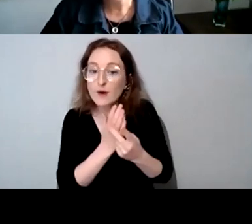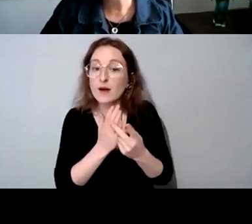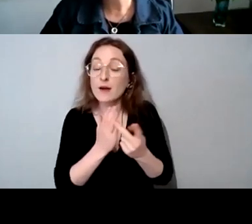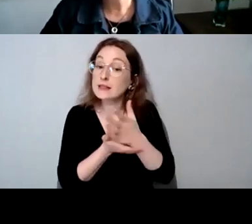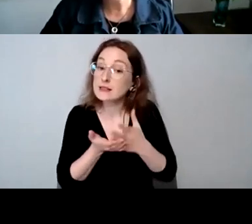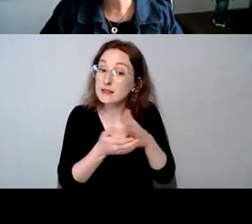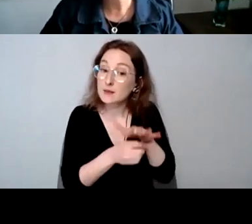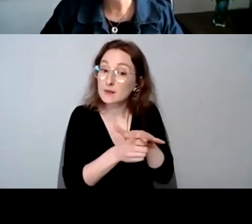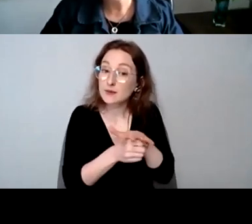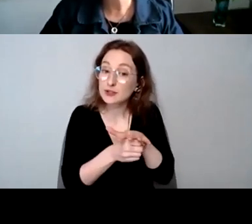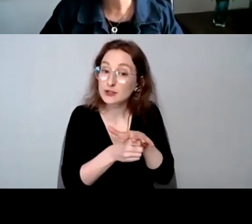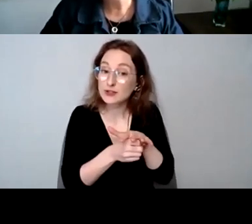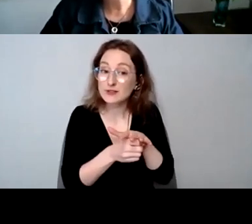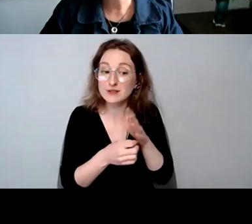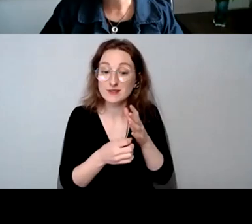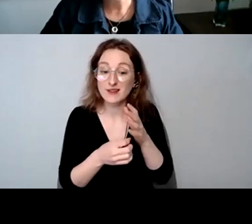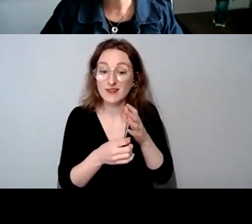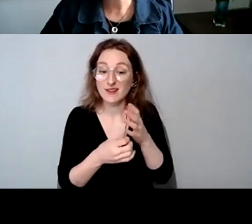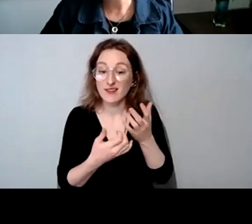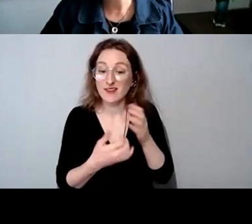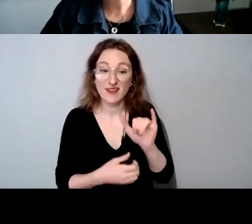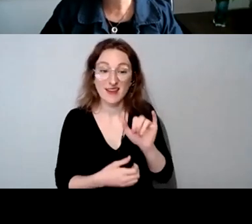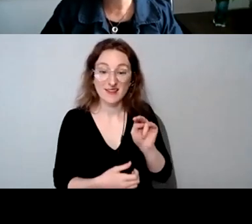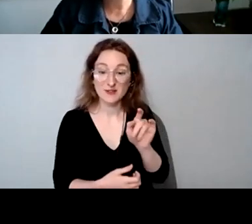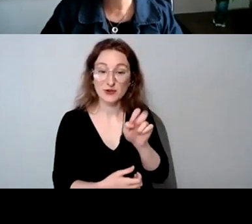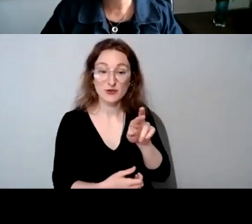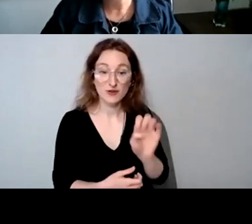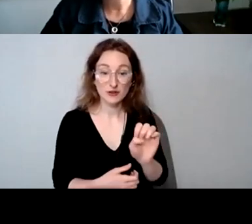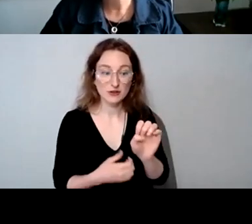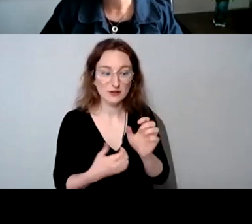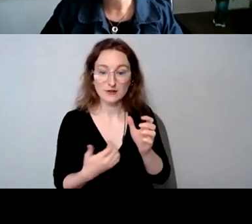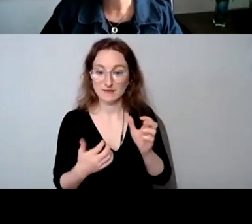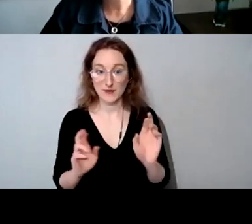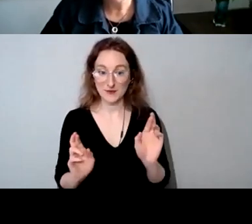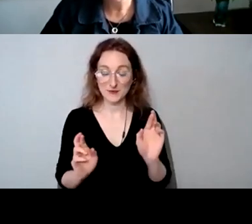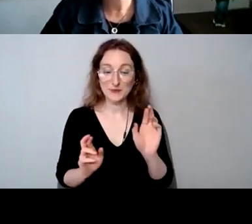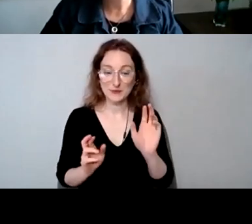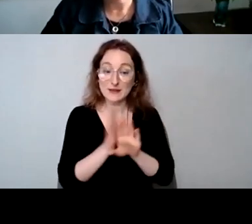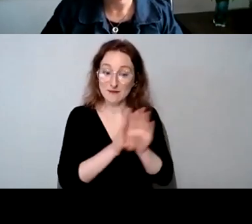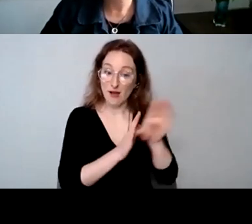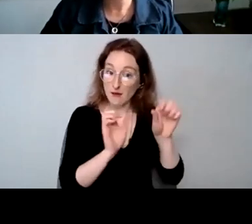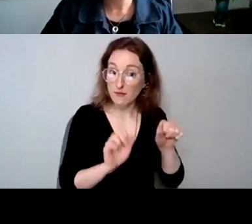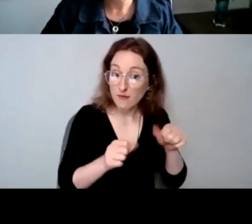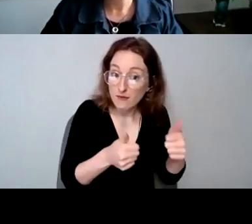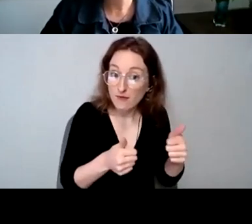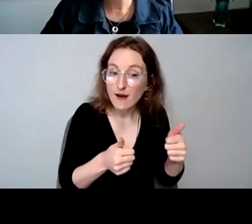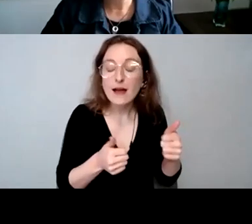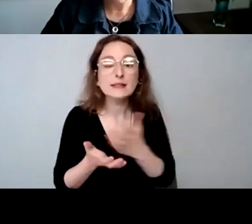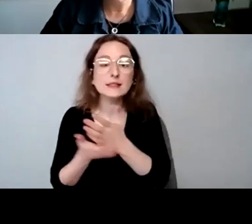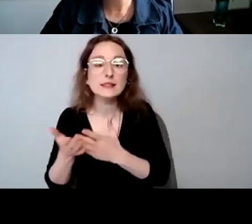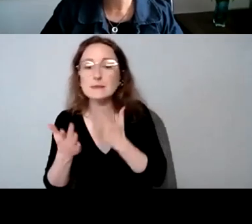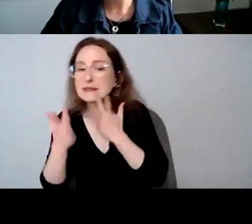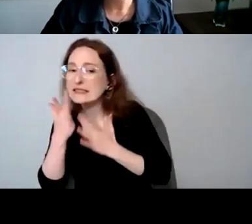regions the infrastructures of disability support are relatively developed, in other regions we see almost a complete absence of